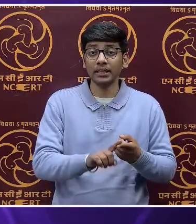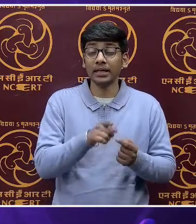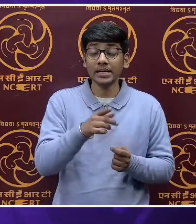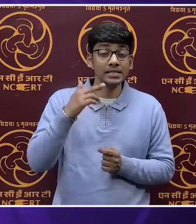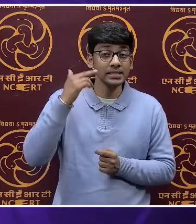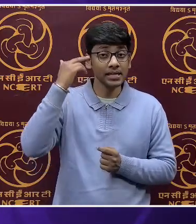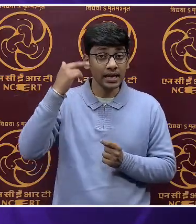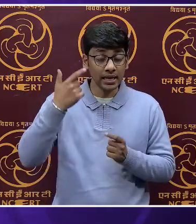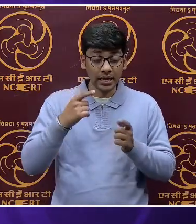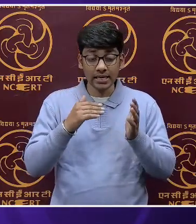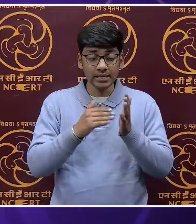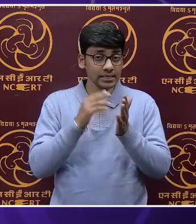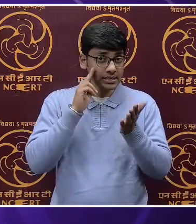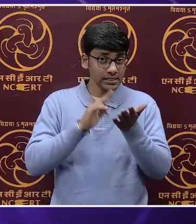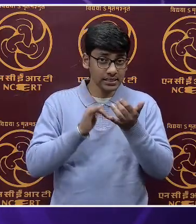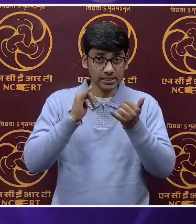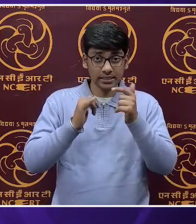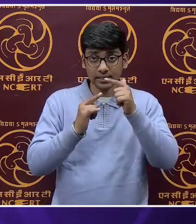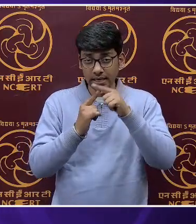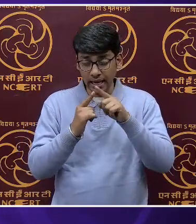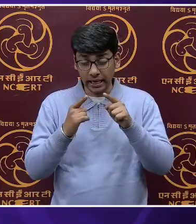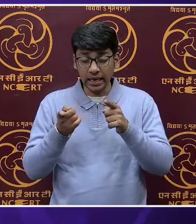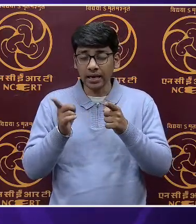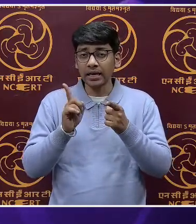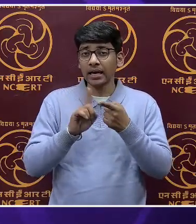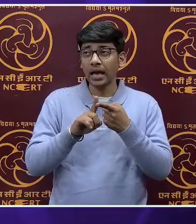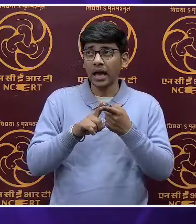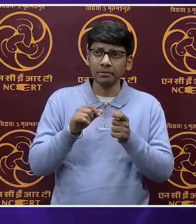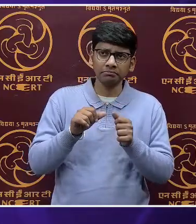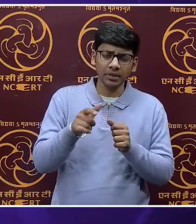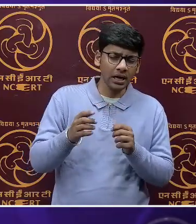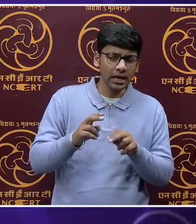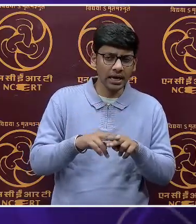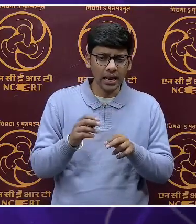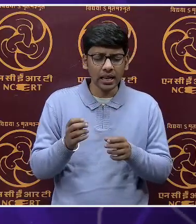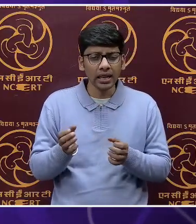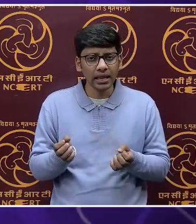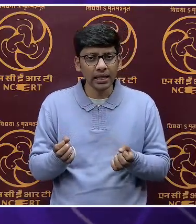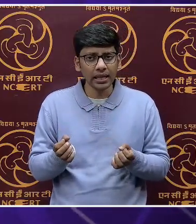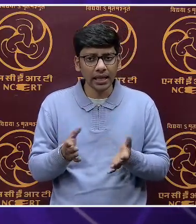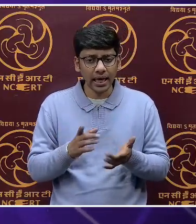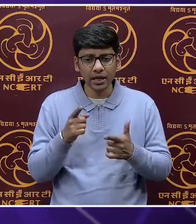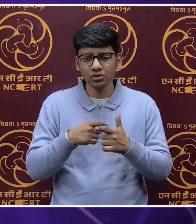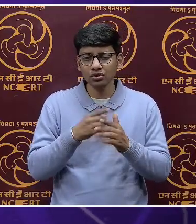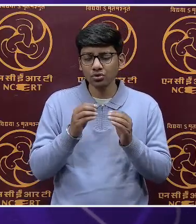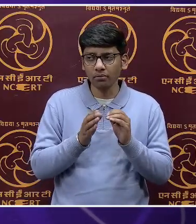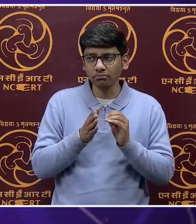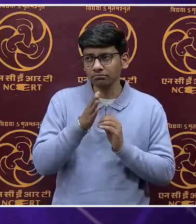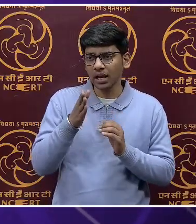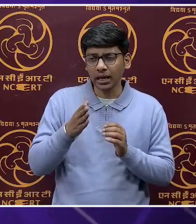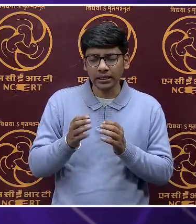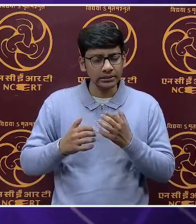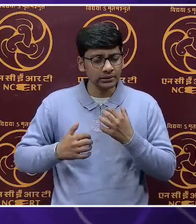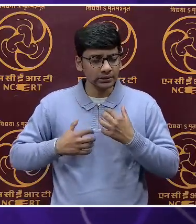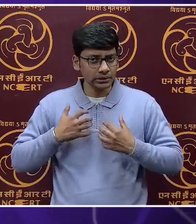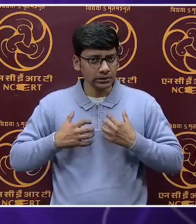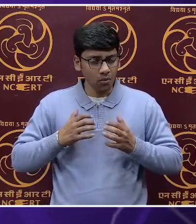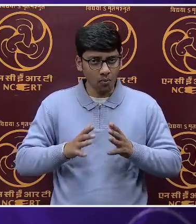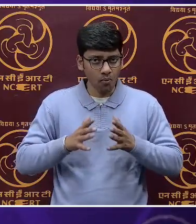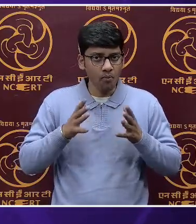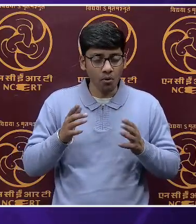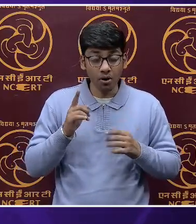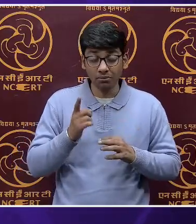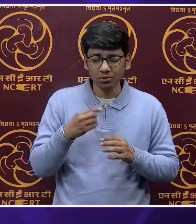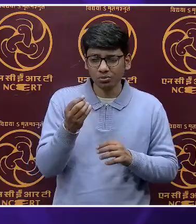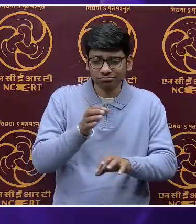the spirit of the scene absolutely well. We are excited about the new beginning. Yes. What we are going to do next. A new chapter is unfolding in front